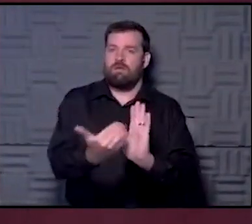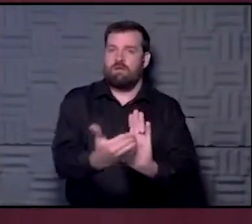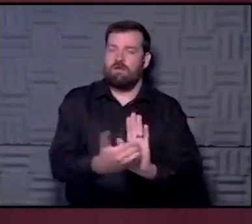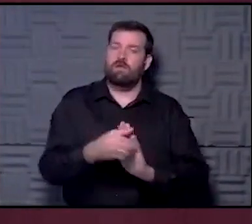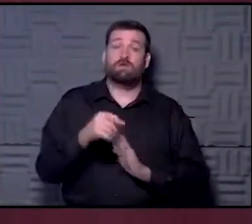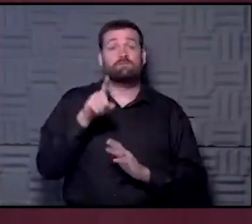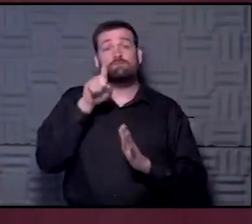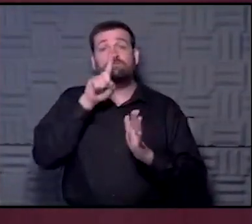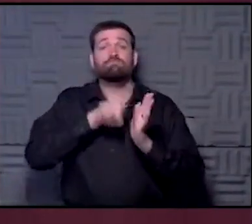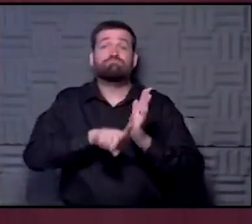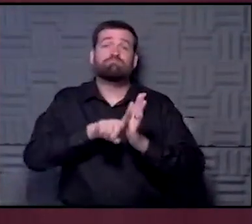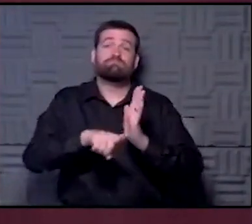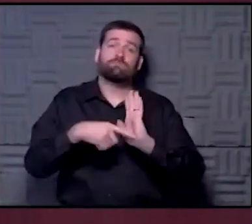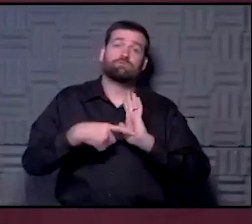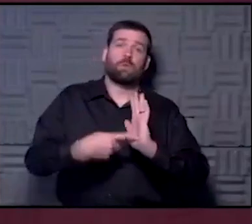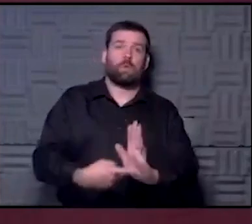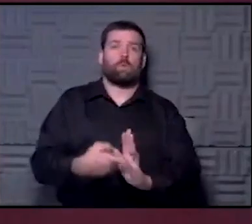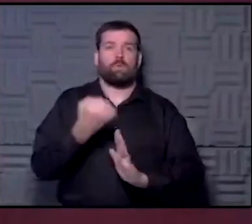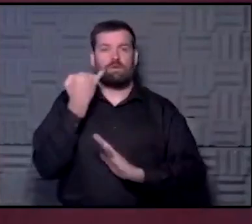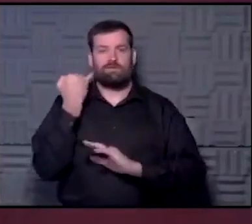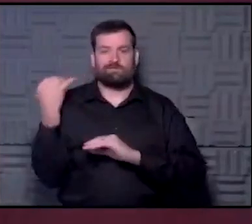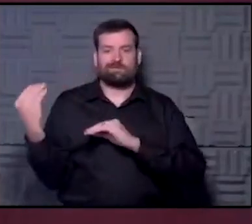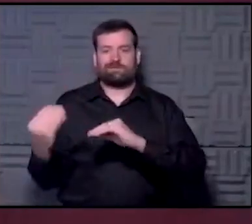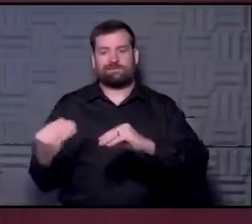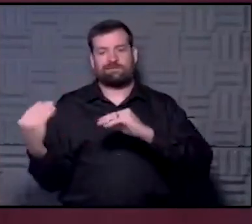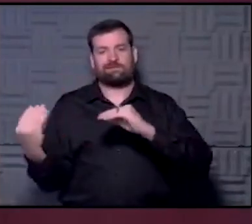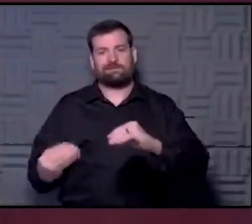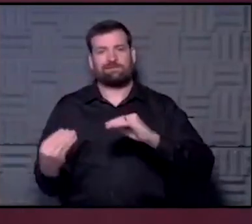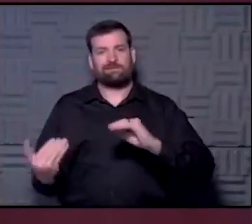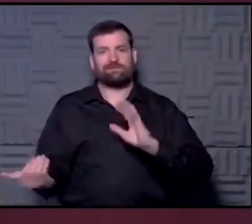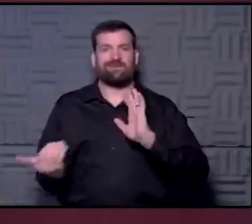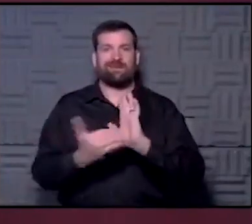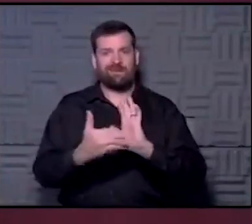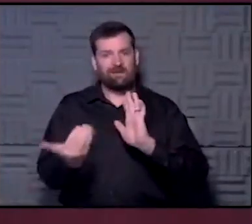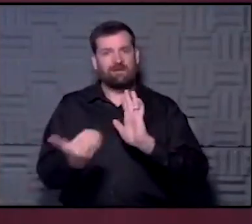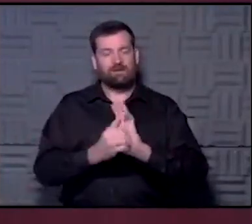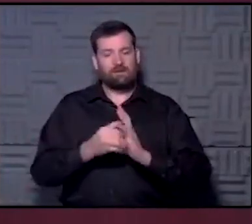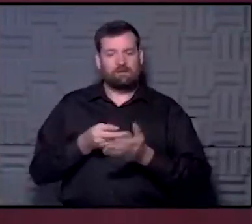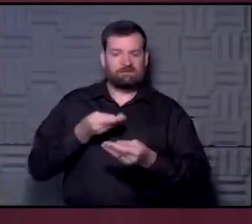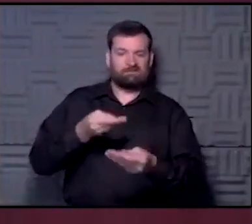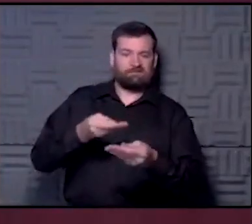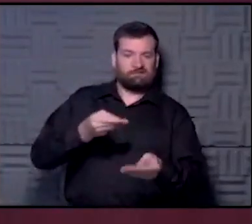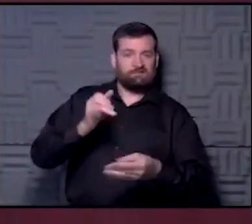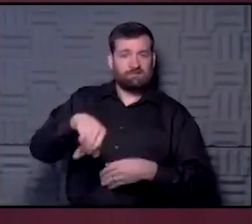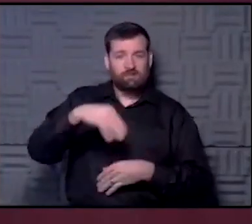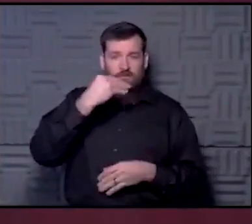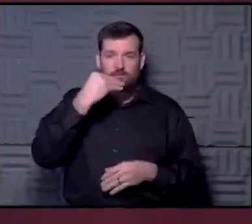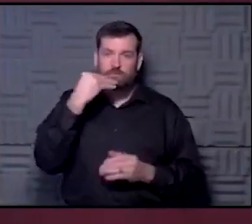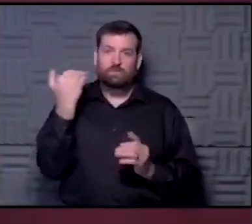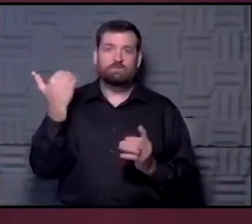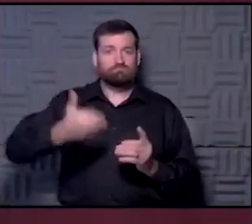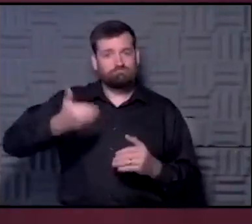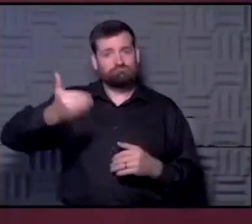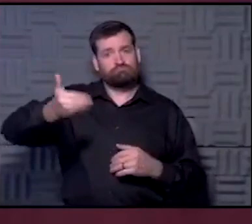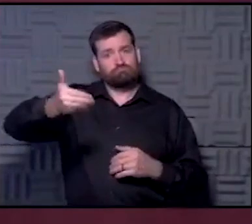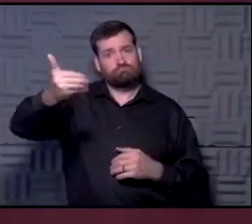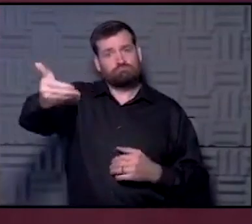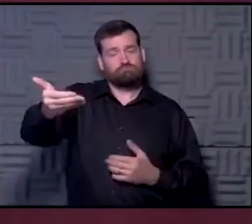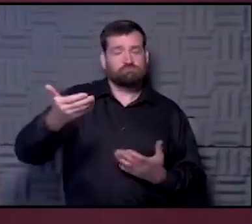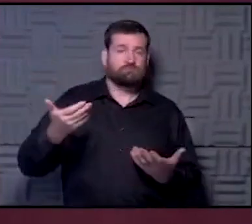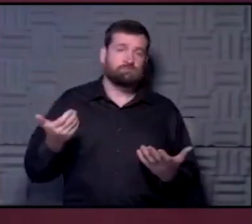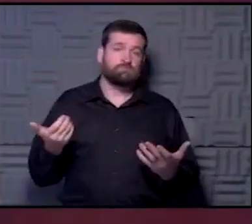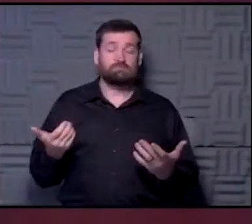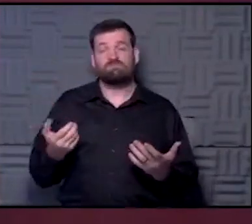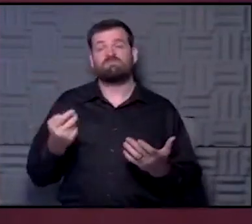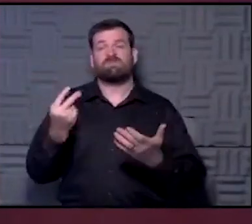Research supports if we keep showing that kind of putting that same food in front of the child over time. Roughly